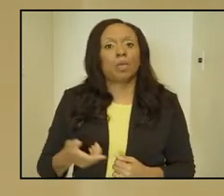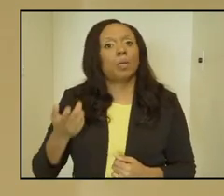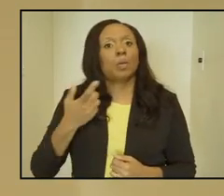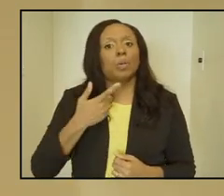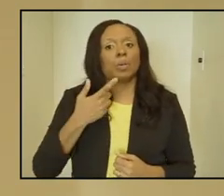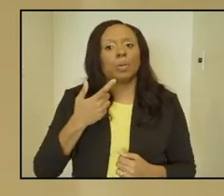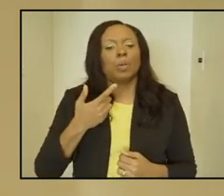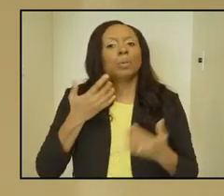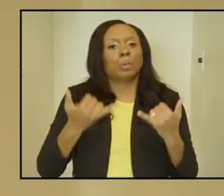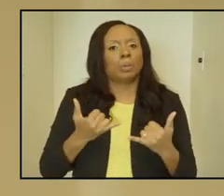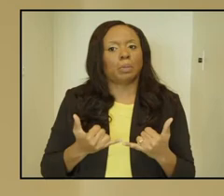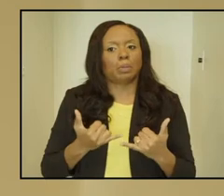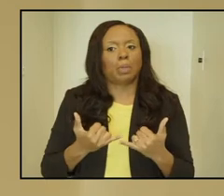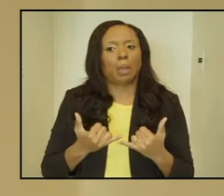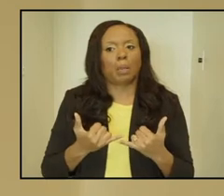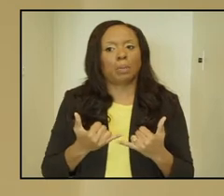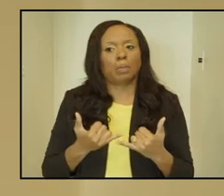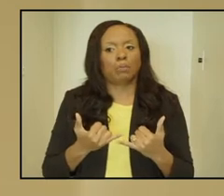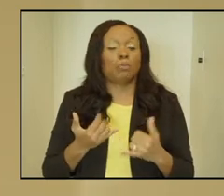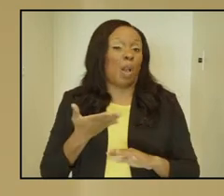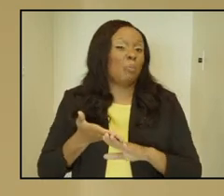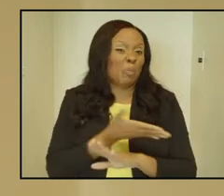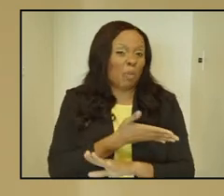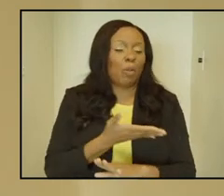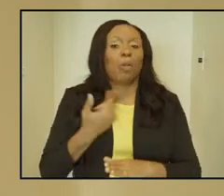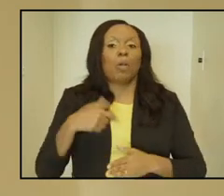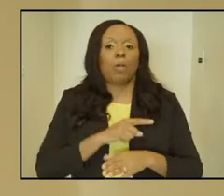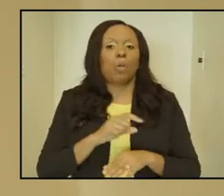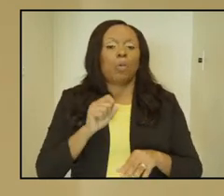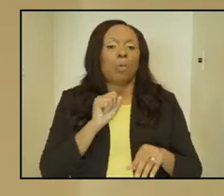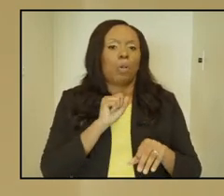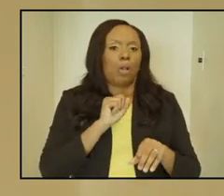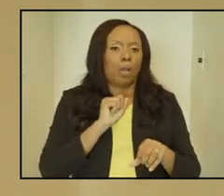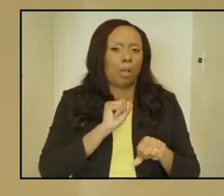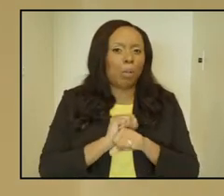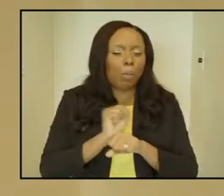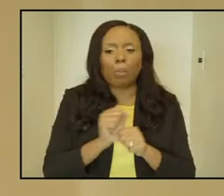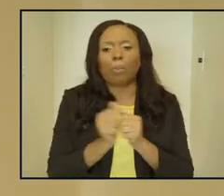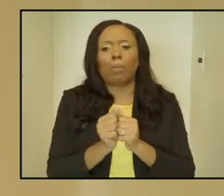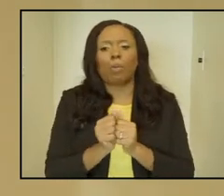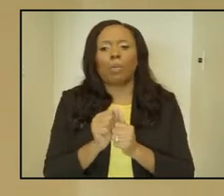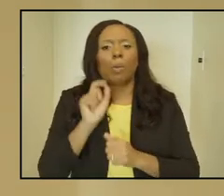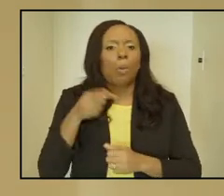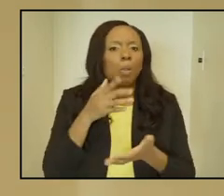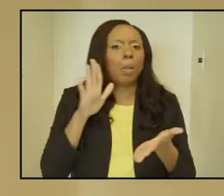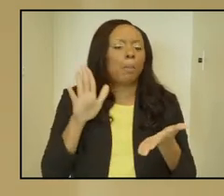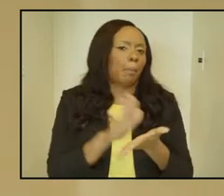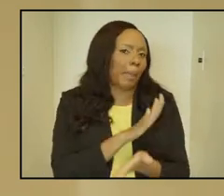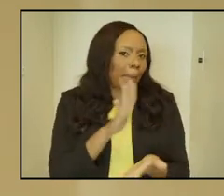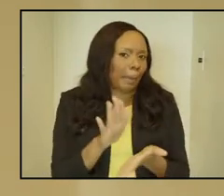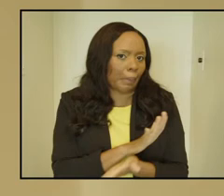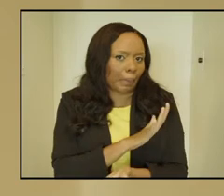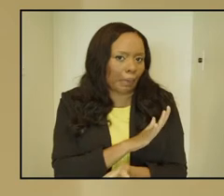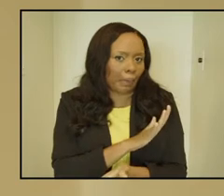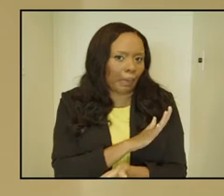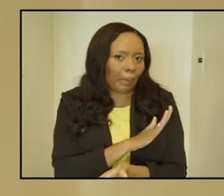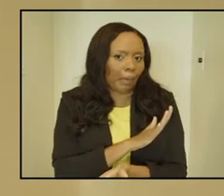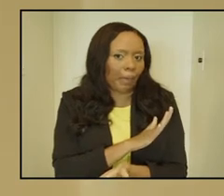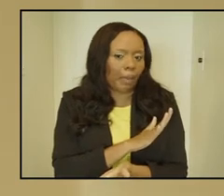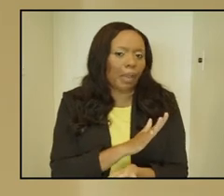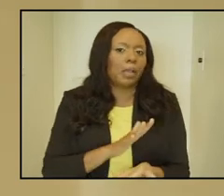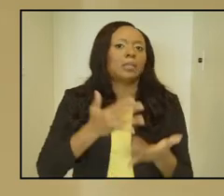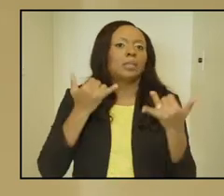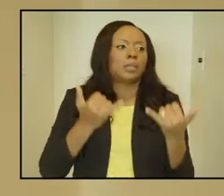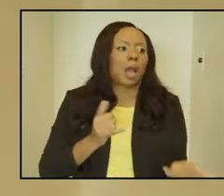fax machines towards the use of email and the internet and IT platforms. They have recognized and committed to a